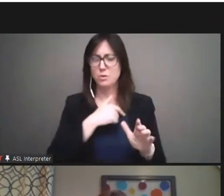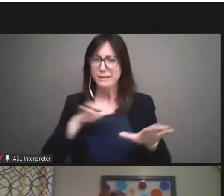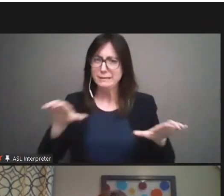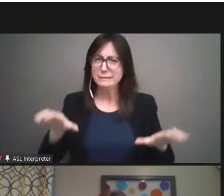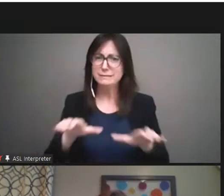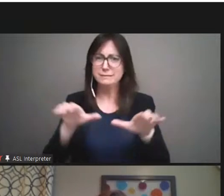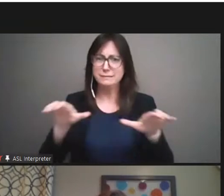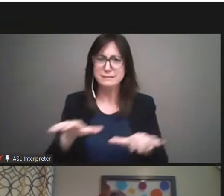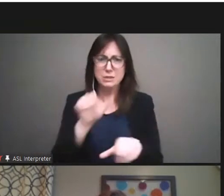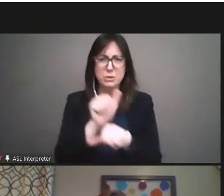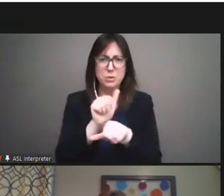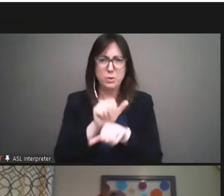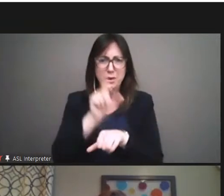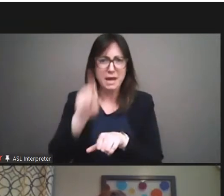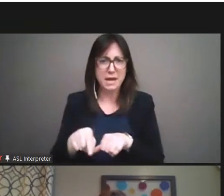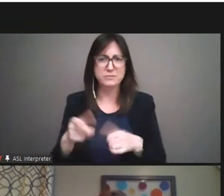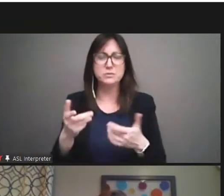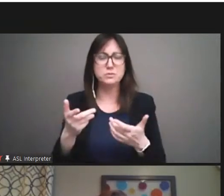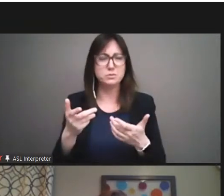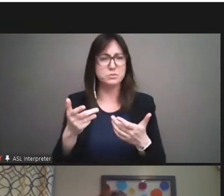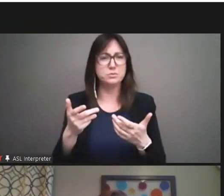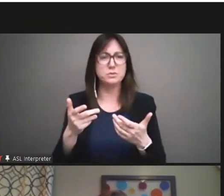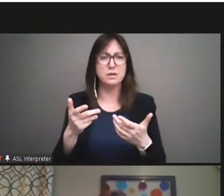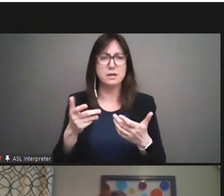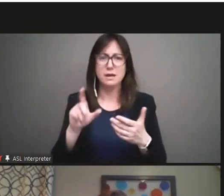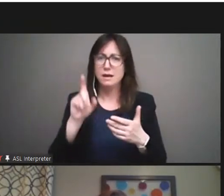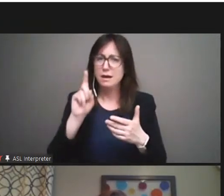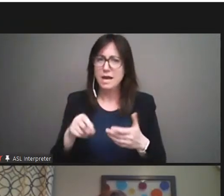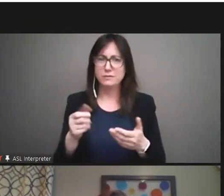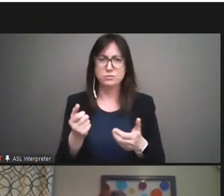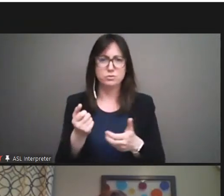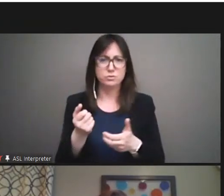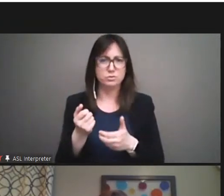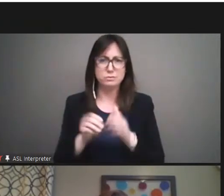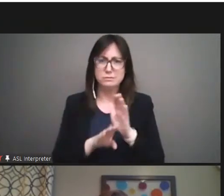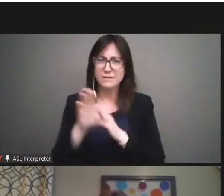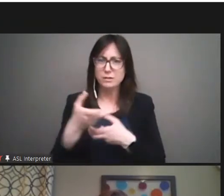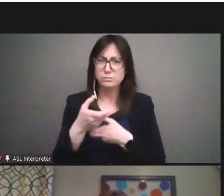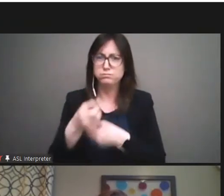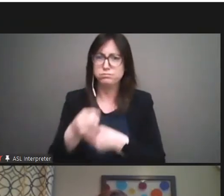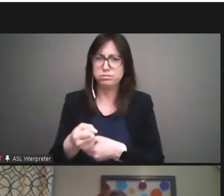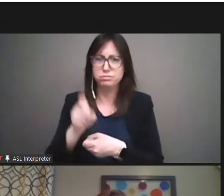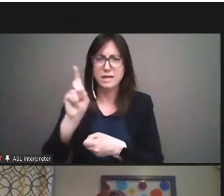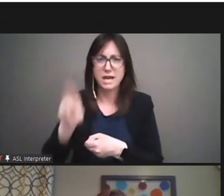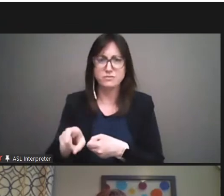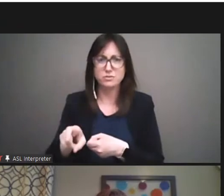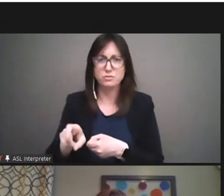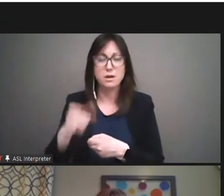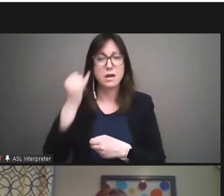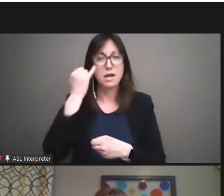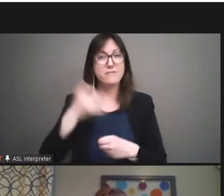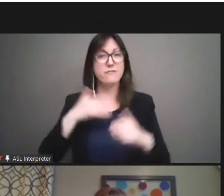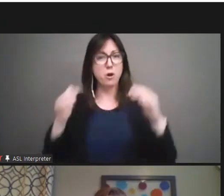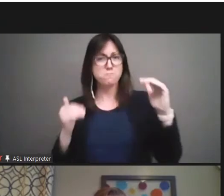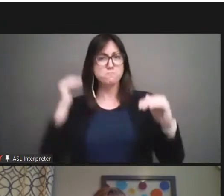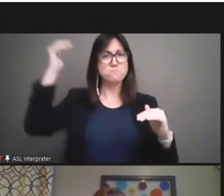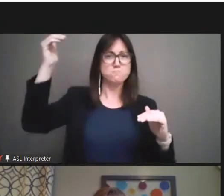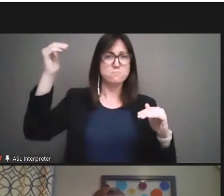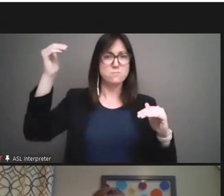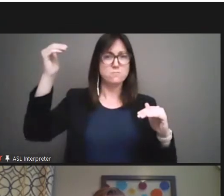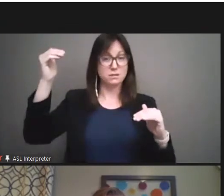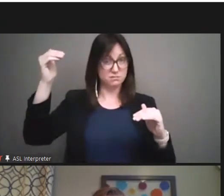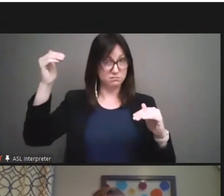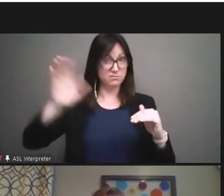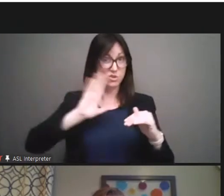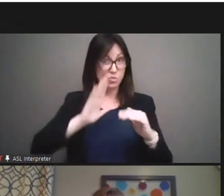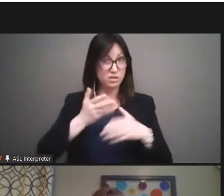so many things of the past that has to be gone. And I think that, being that person and actually living and being that grassroots